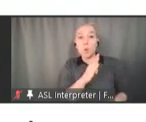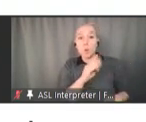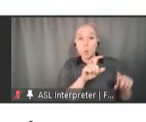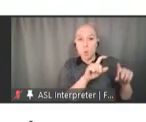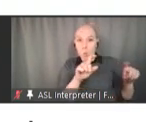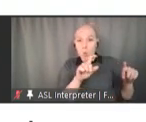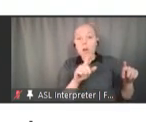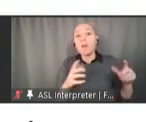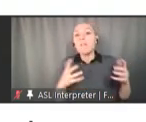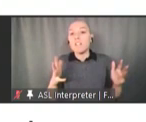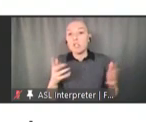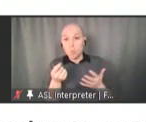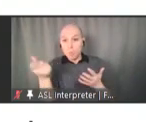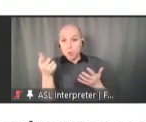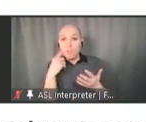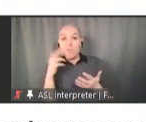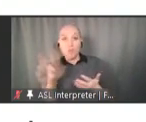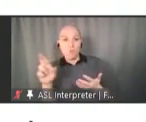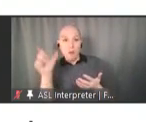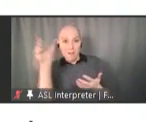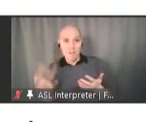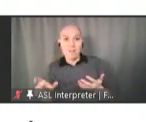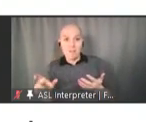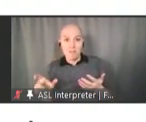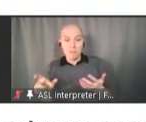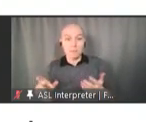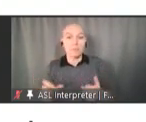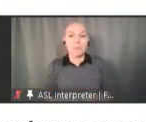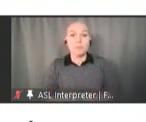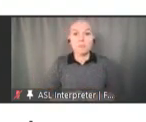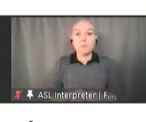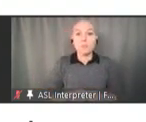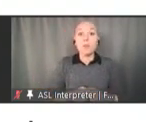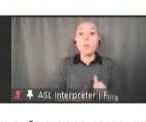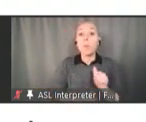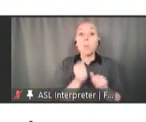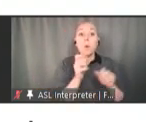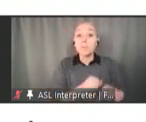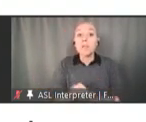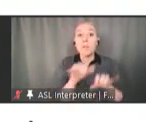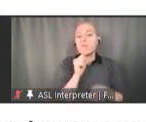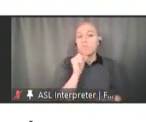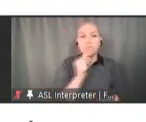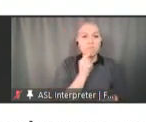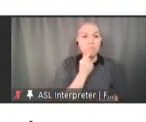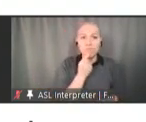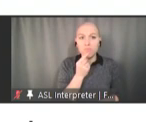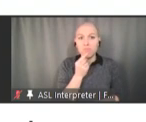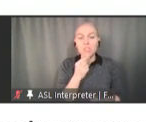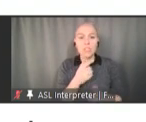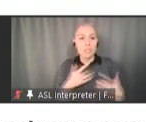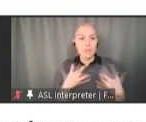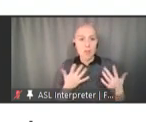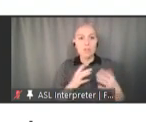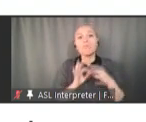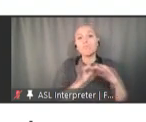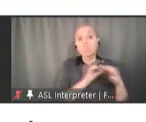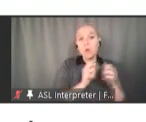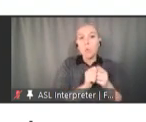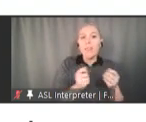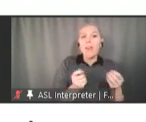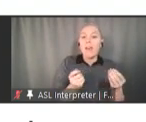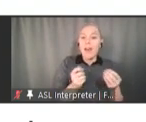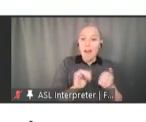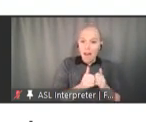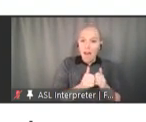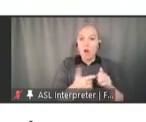right. The most commonly reported non-serious adverse events were related to vaccine administration. This age